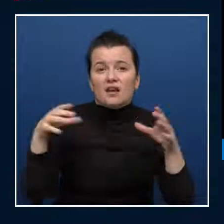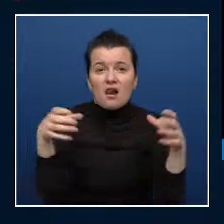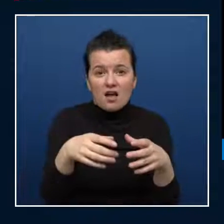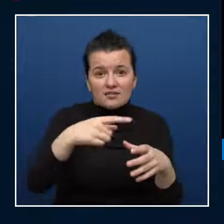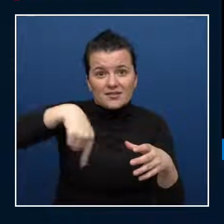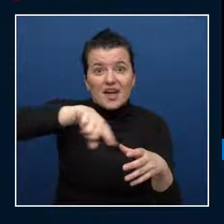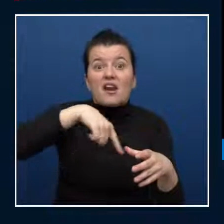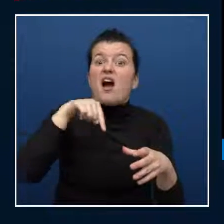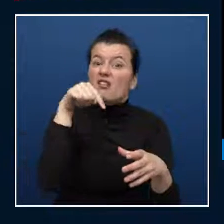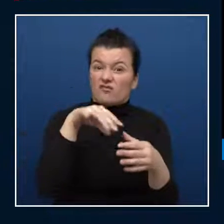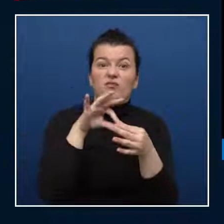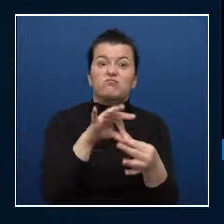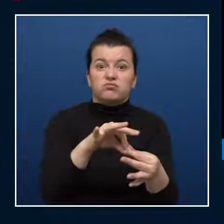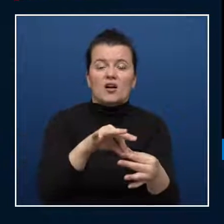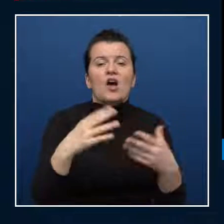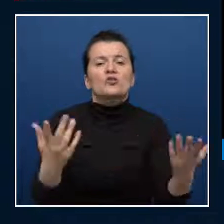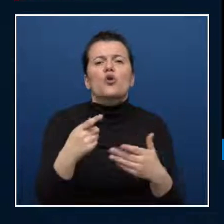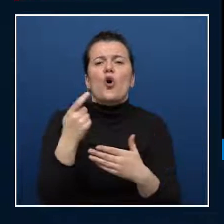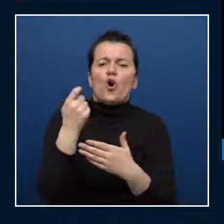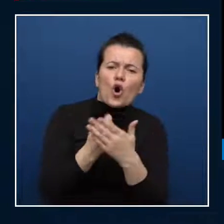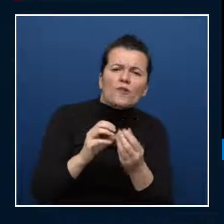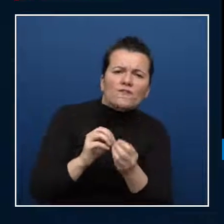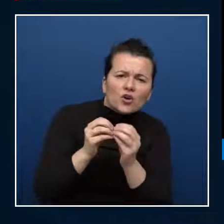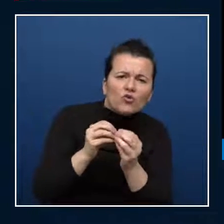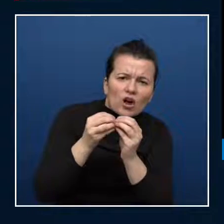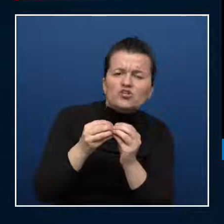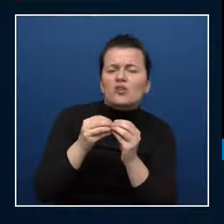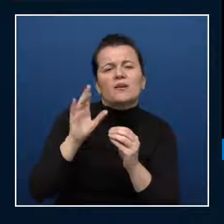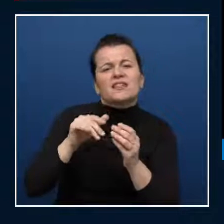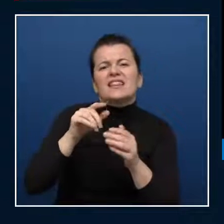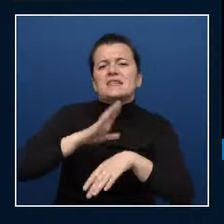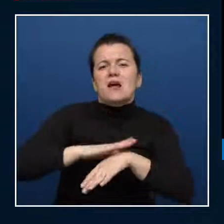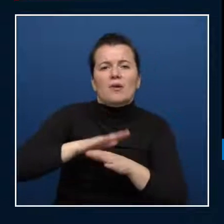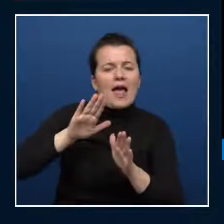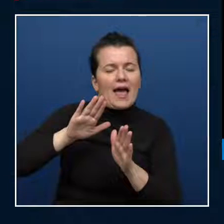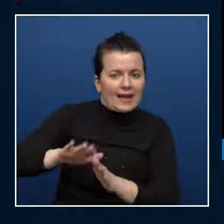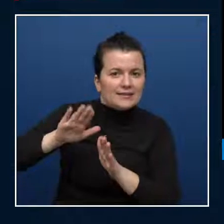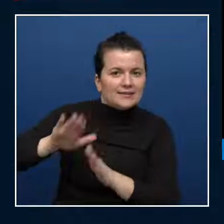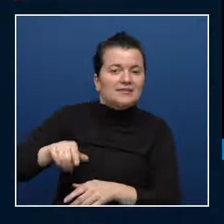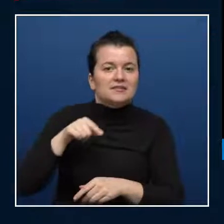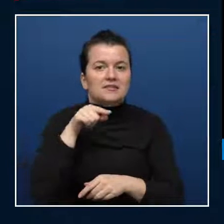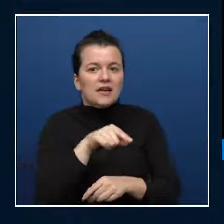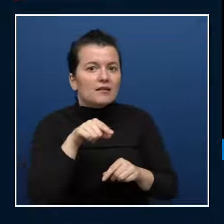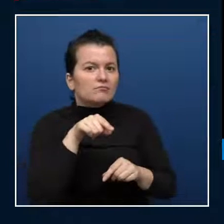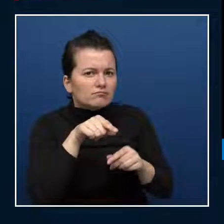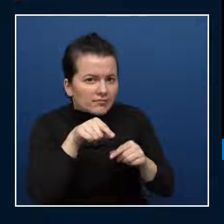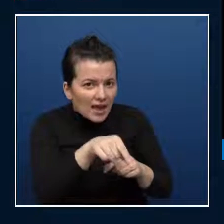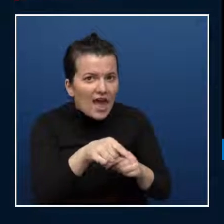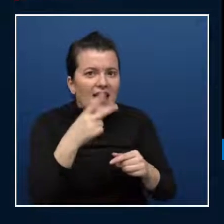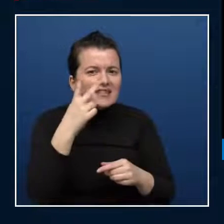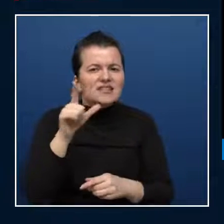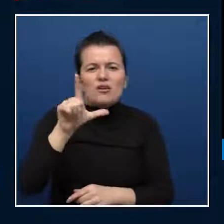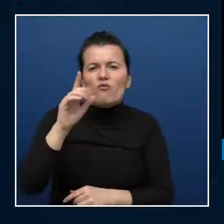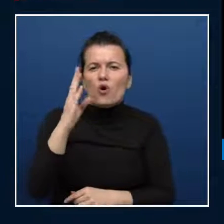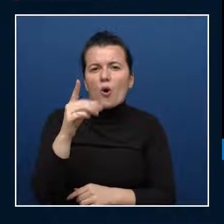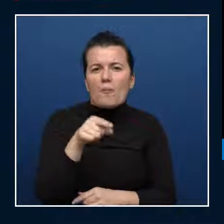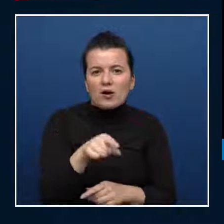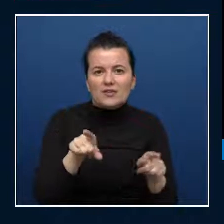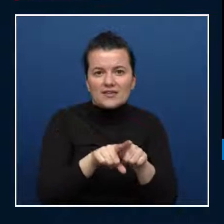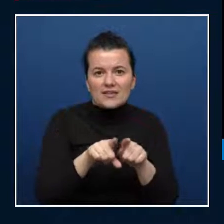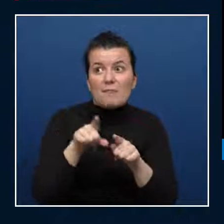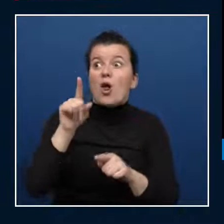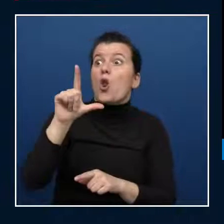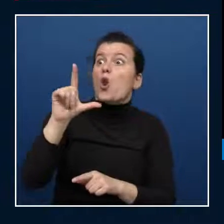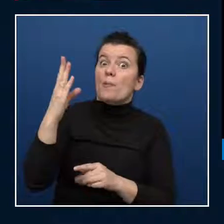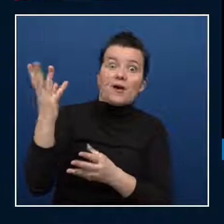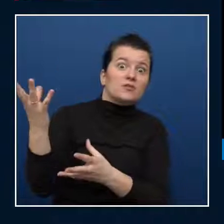bit of configuration because traditionally your ingress controller would be sitting behind a load balancer. So you're actually taking out a hop within